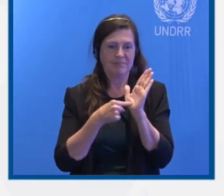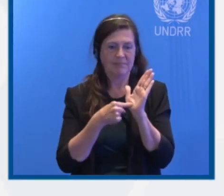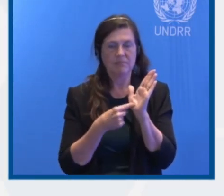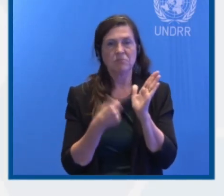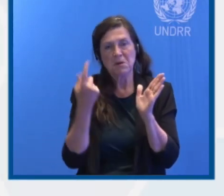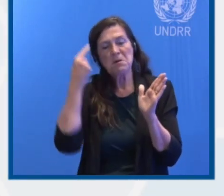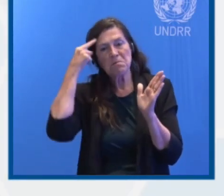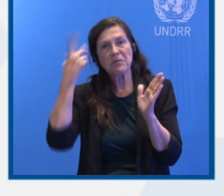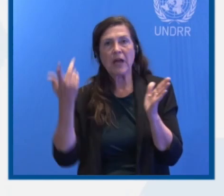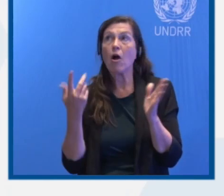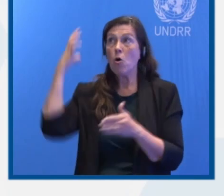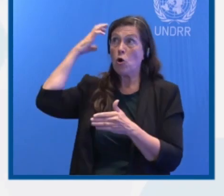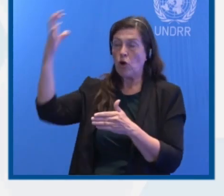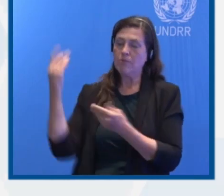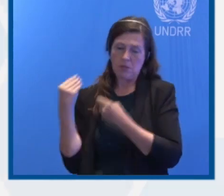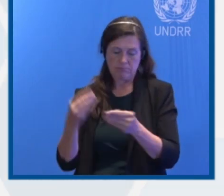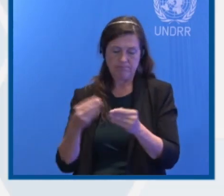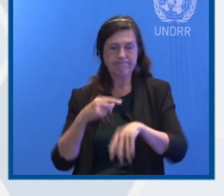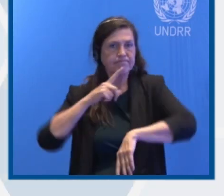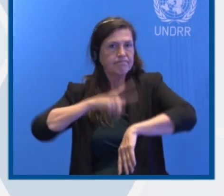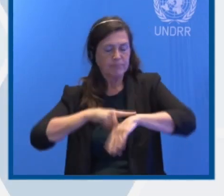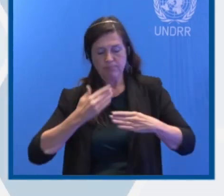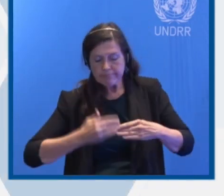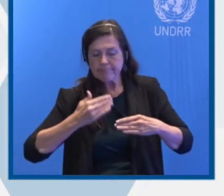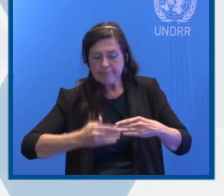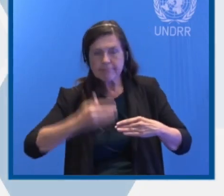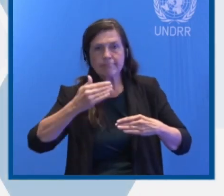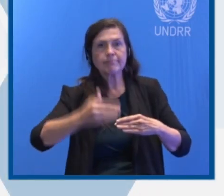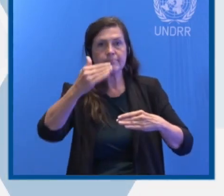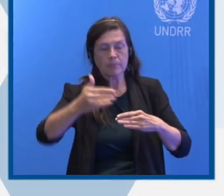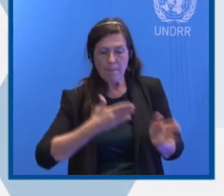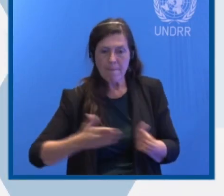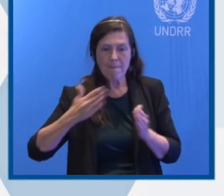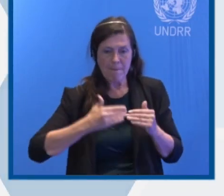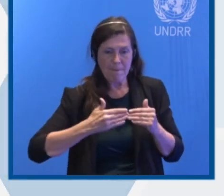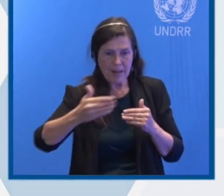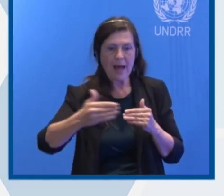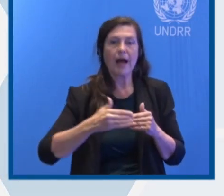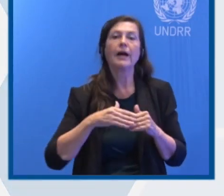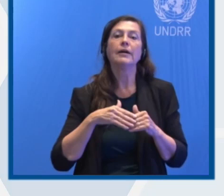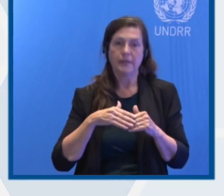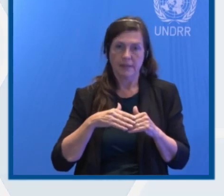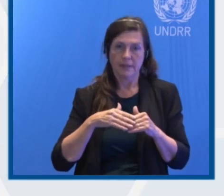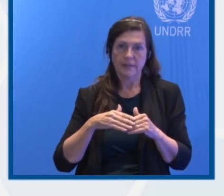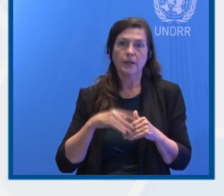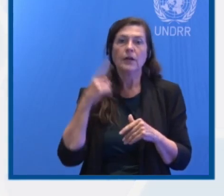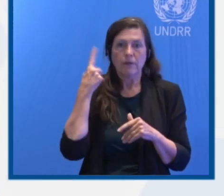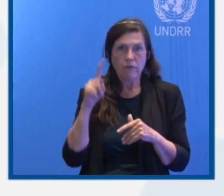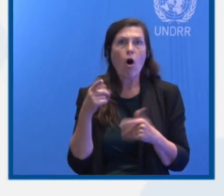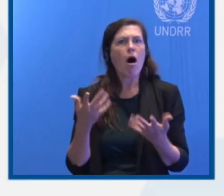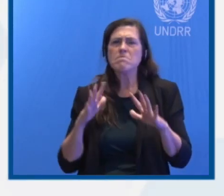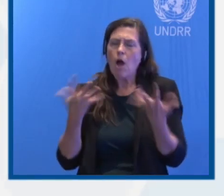timing of the development plans, and then land use plans and special action